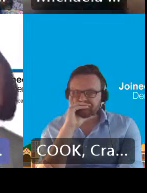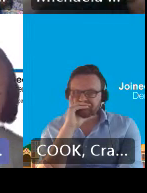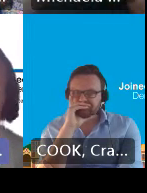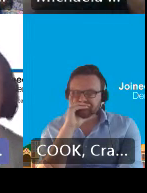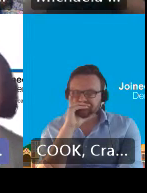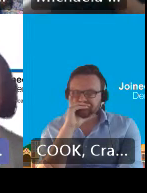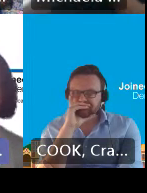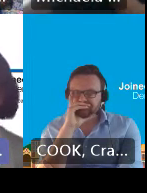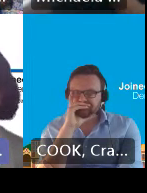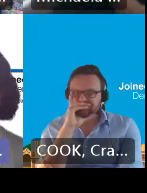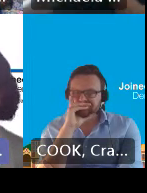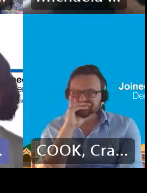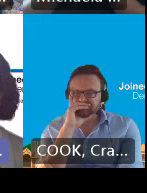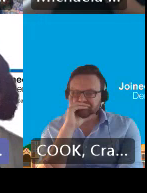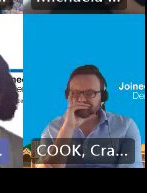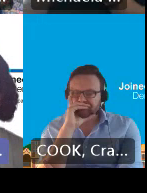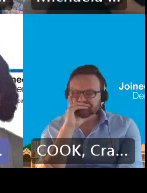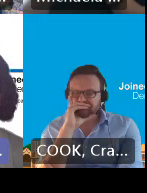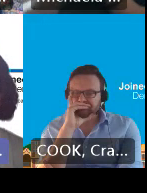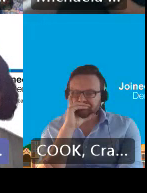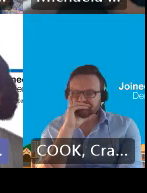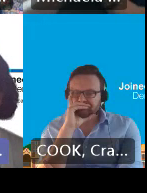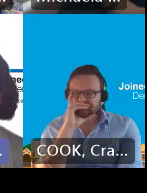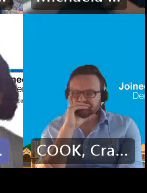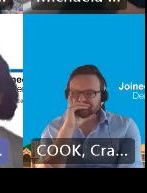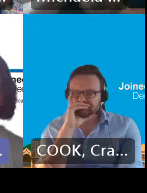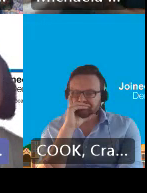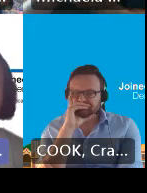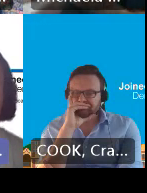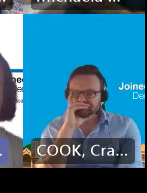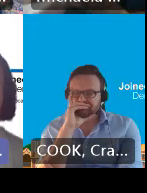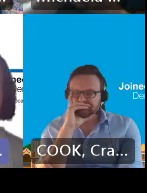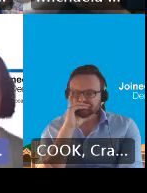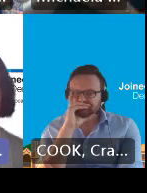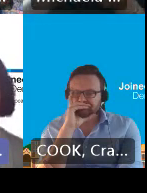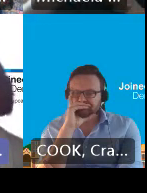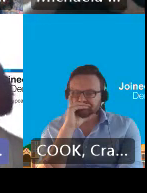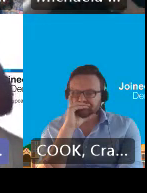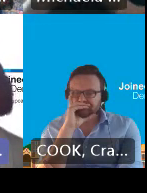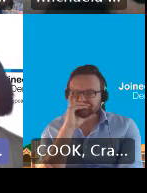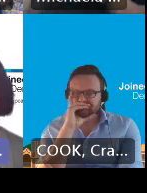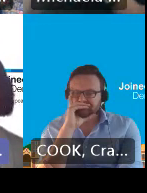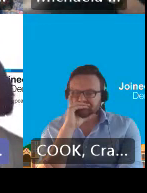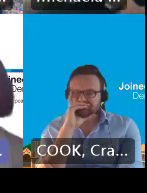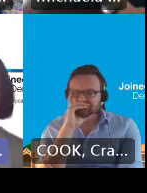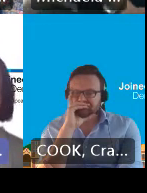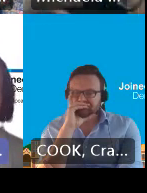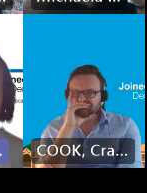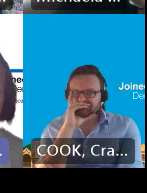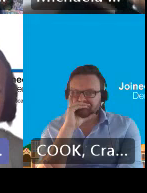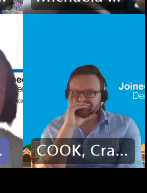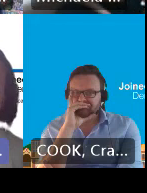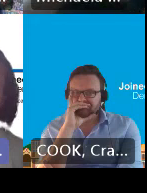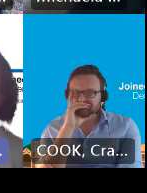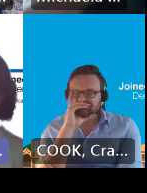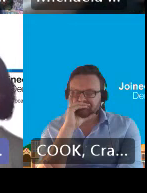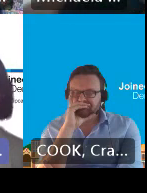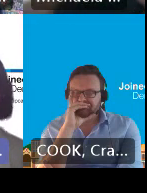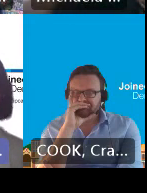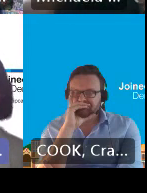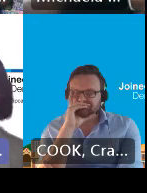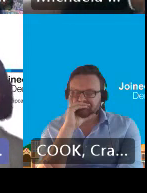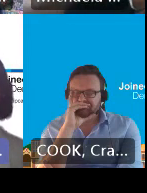which often doesn't feel so tangible, but it is really important about the sort of join up and connectivity across different organisations,